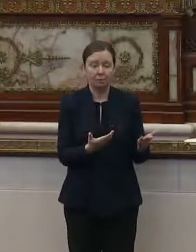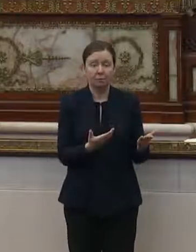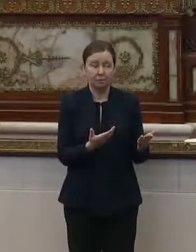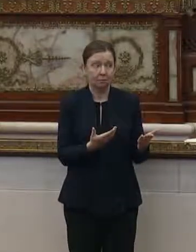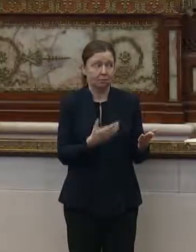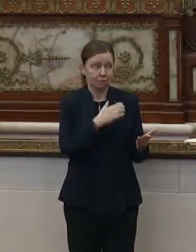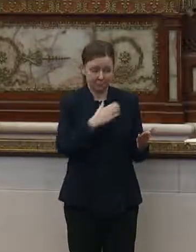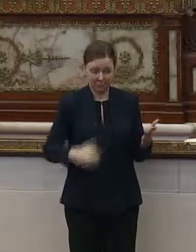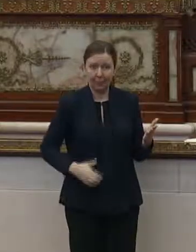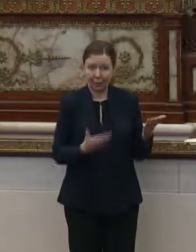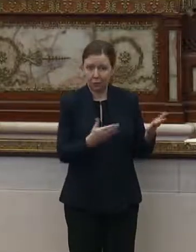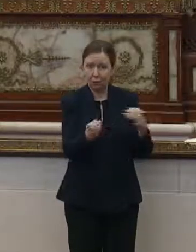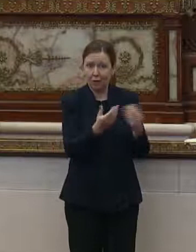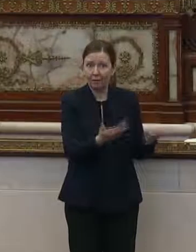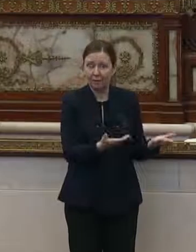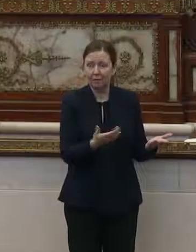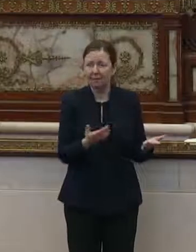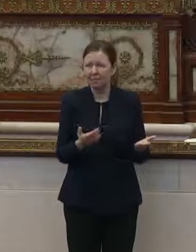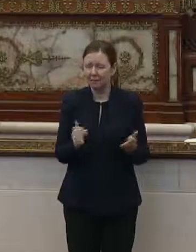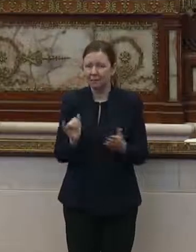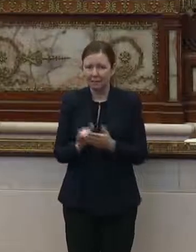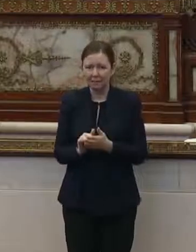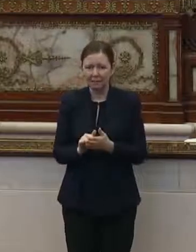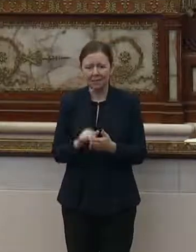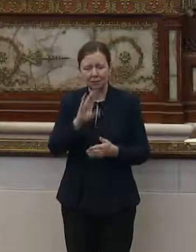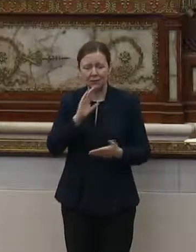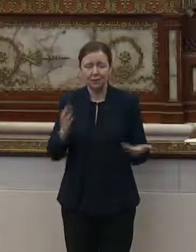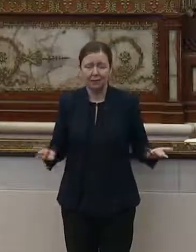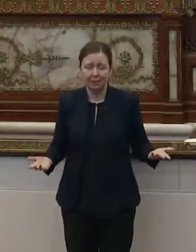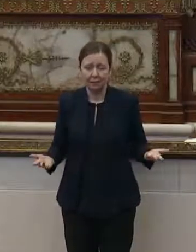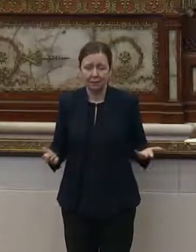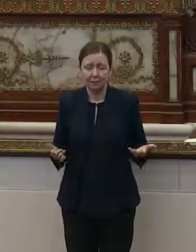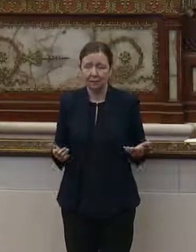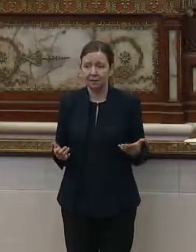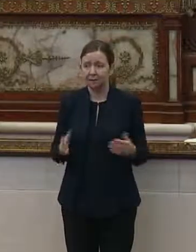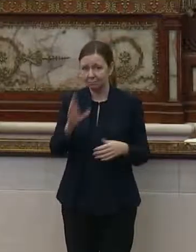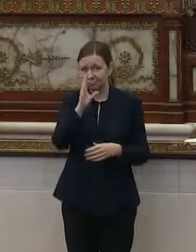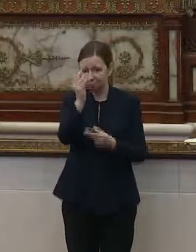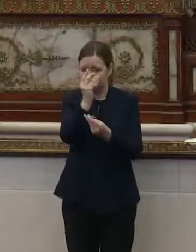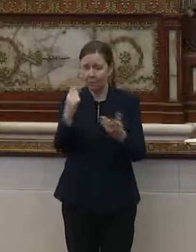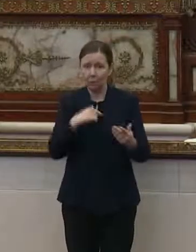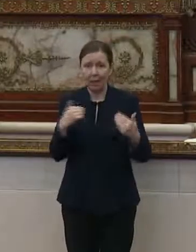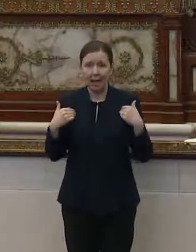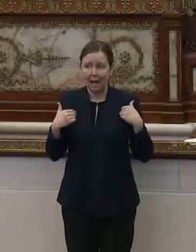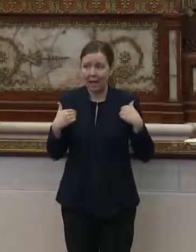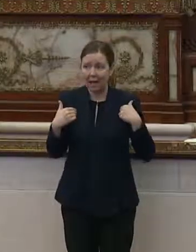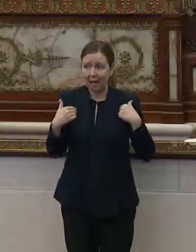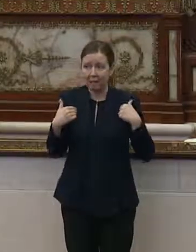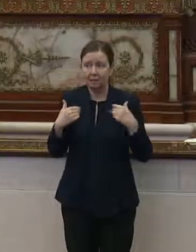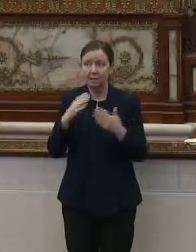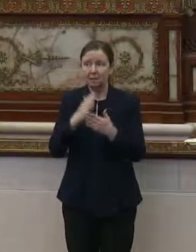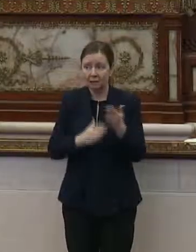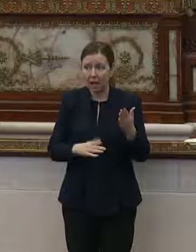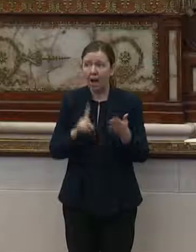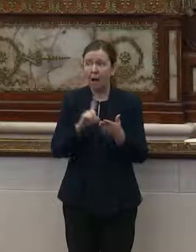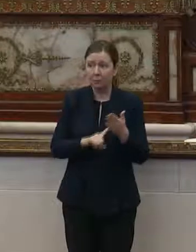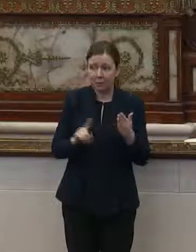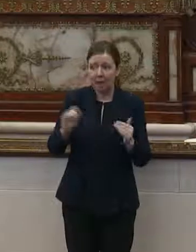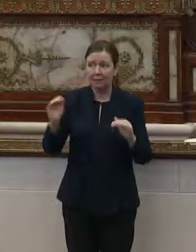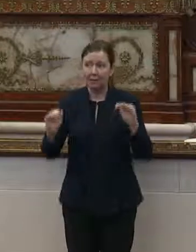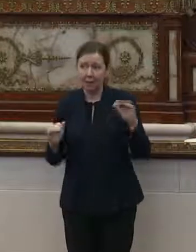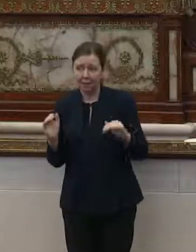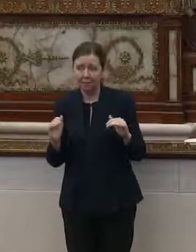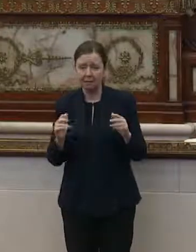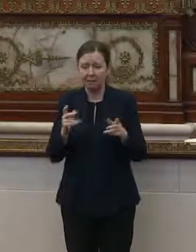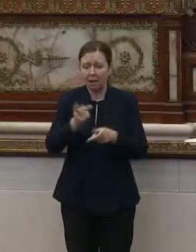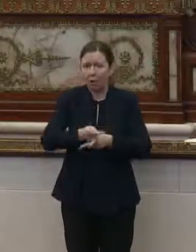the administration, which I find very, very frustrating. And quite frankly, if we had some checks and balances and